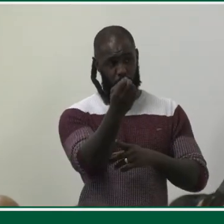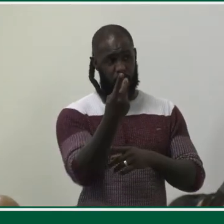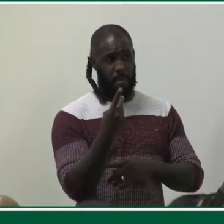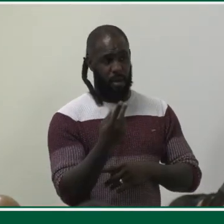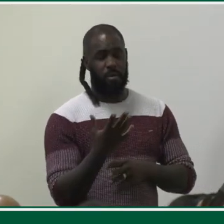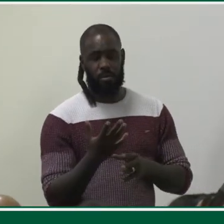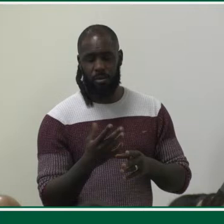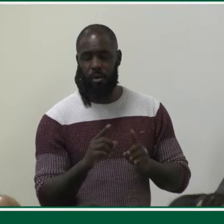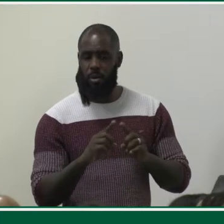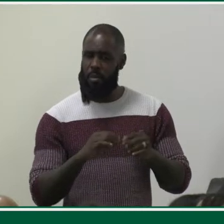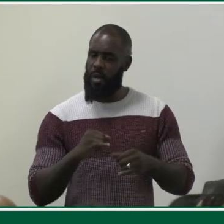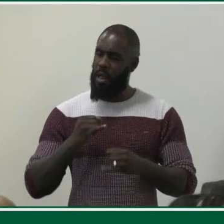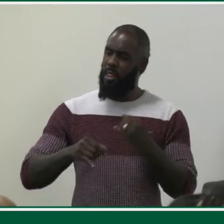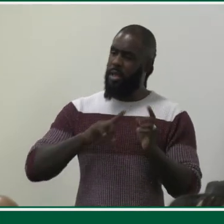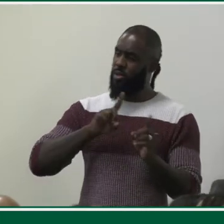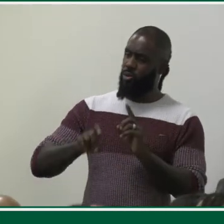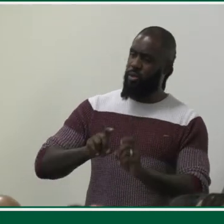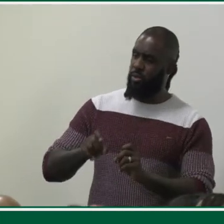panel.